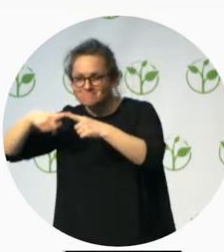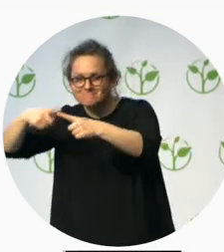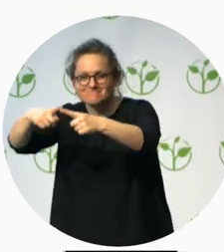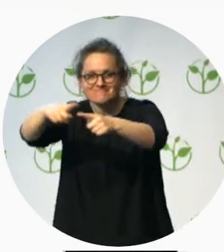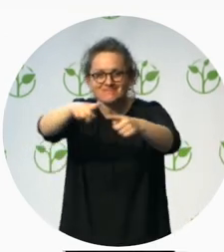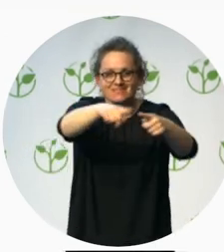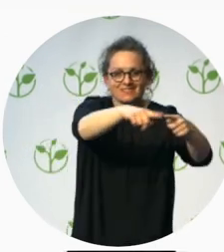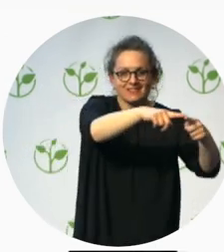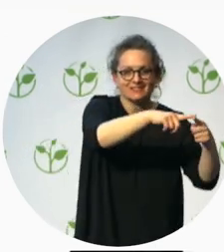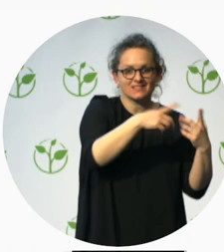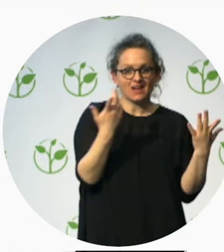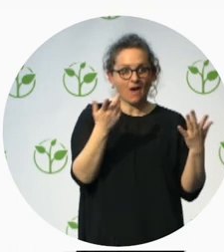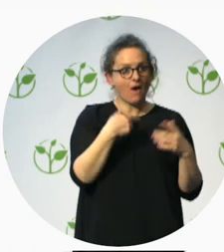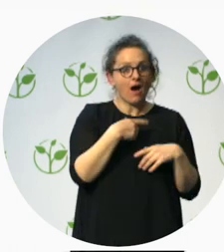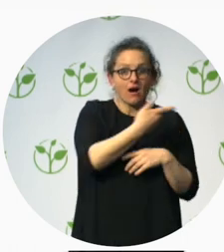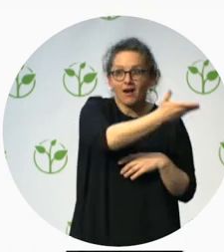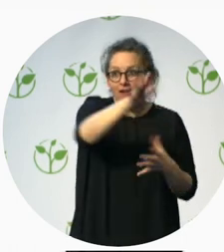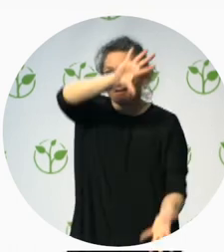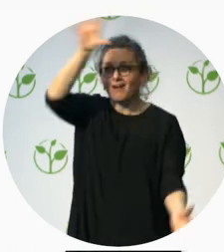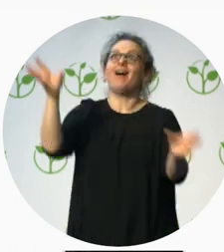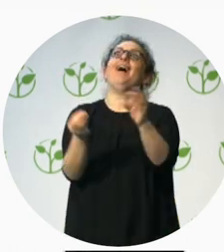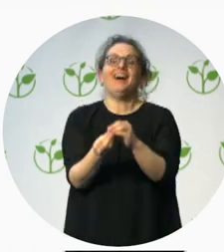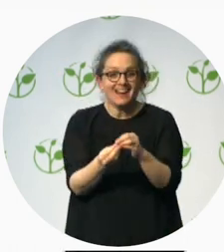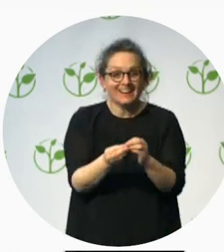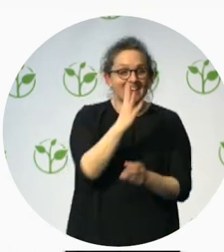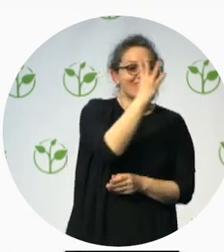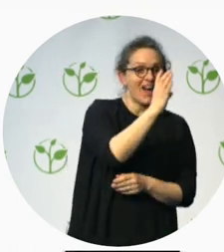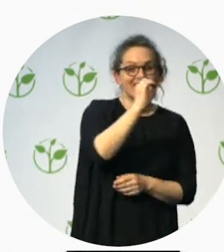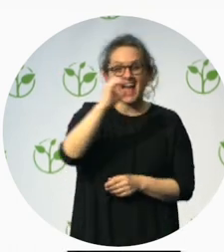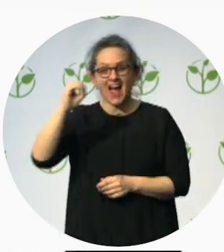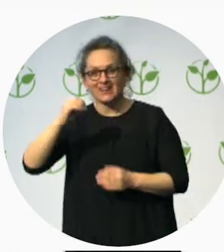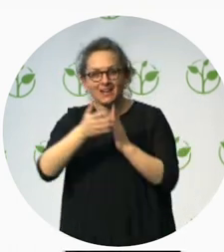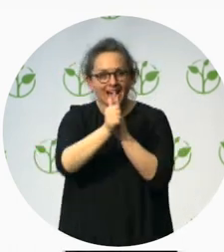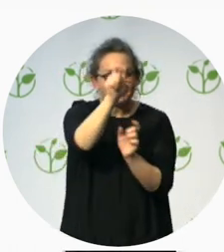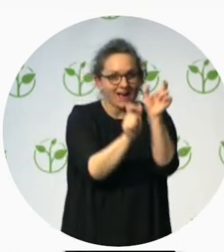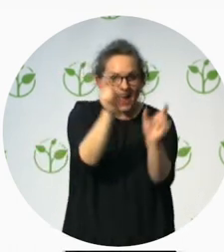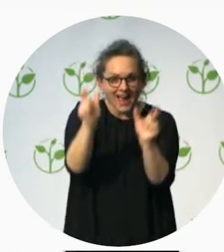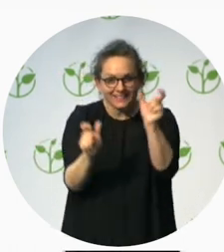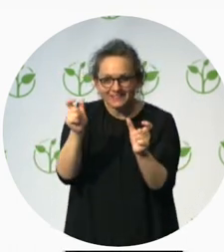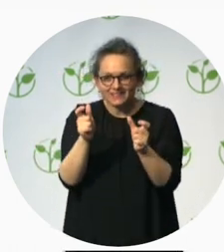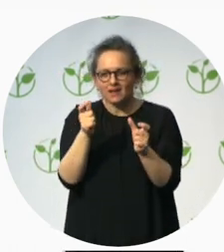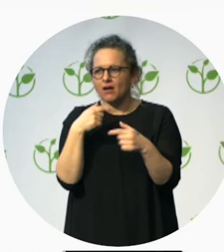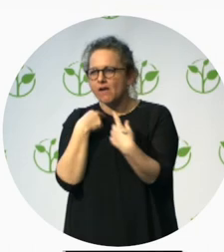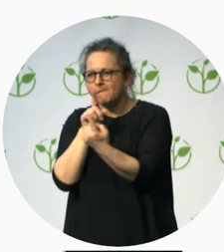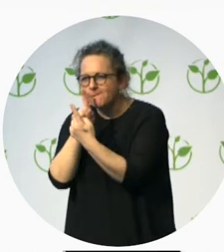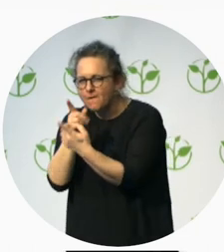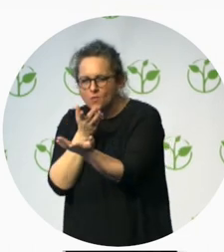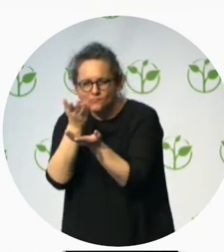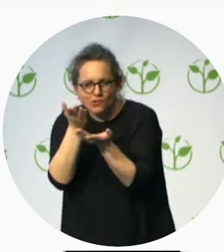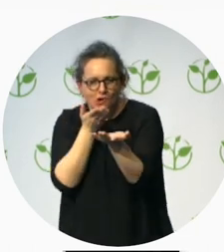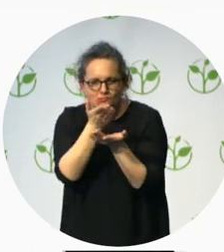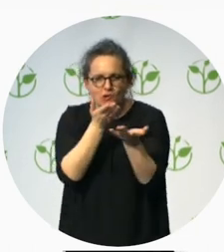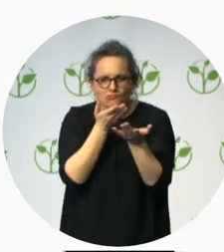68 innovative practices and 15 innovative policies were selected as finalists. Most of